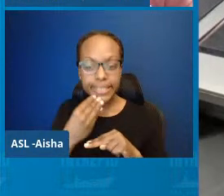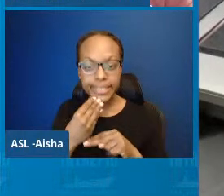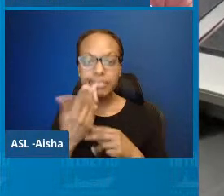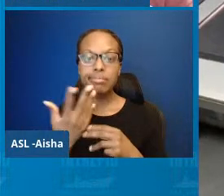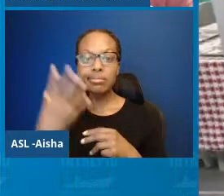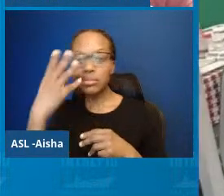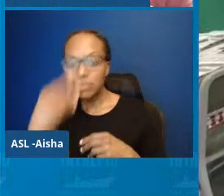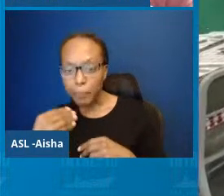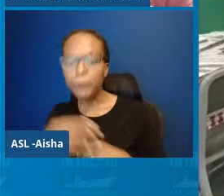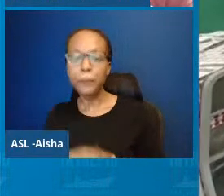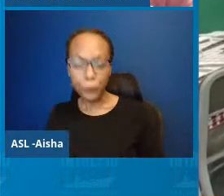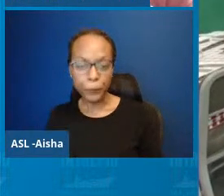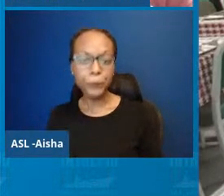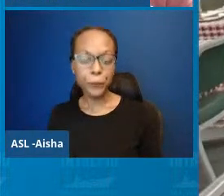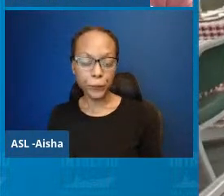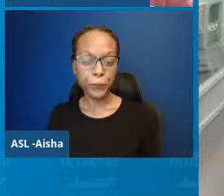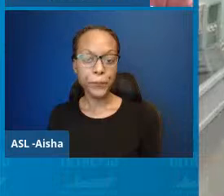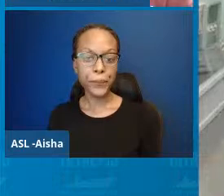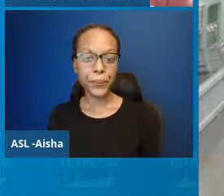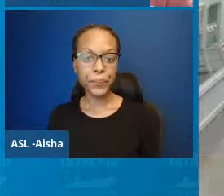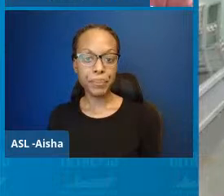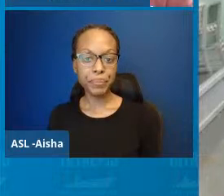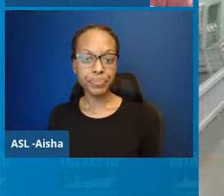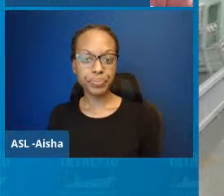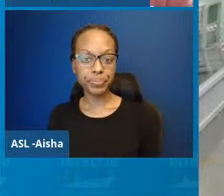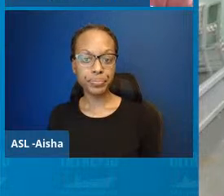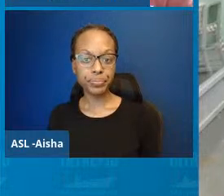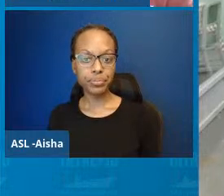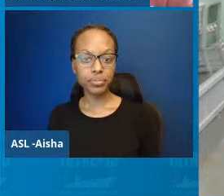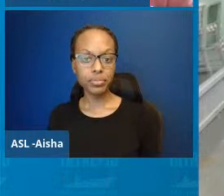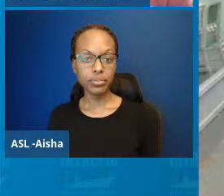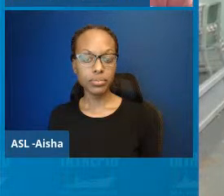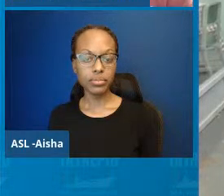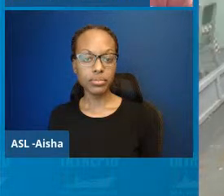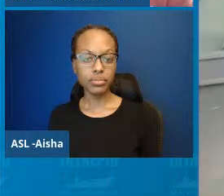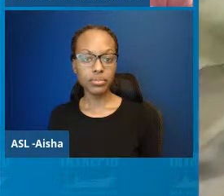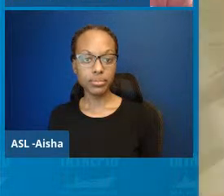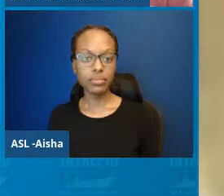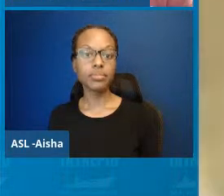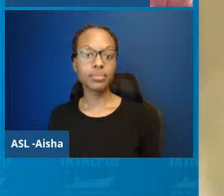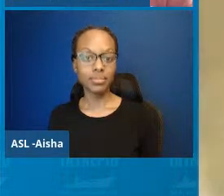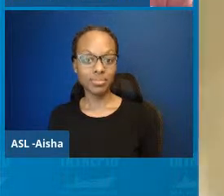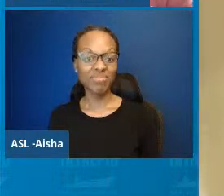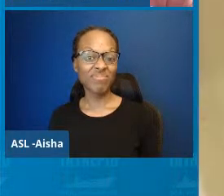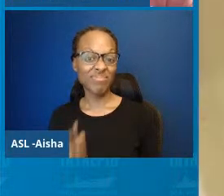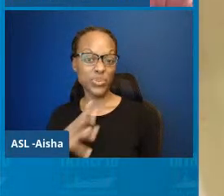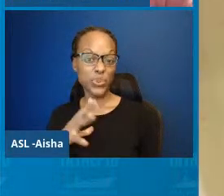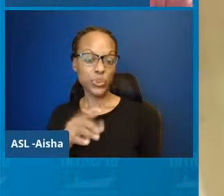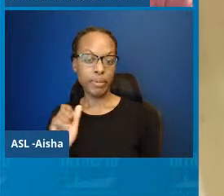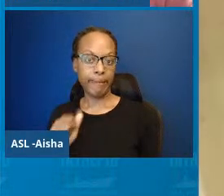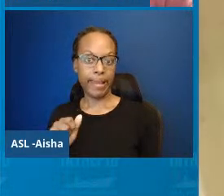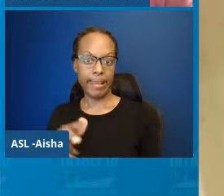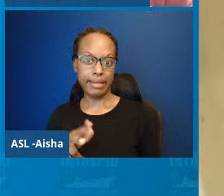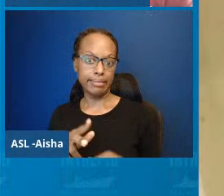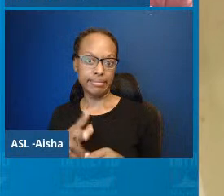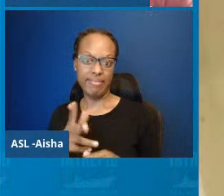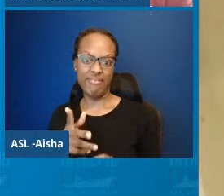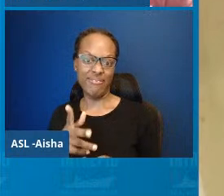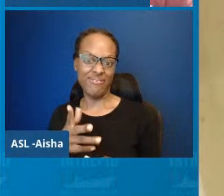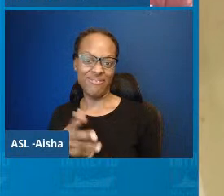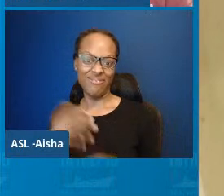I want to show you, speaking of areas on board the ship, cool thing about this is we can cut through these areas like that.